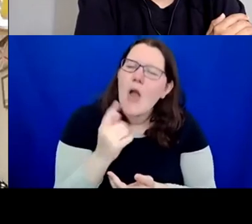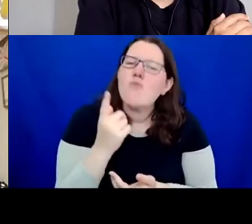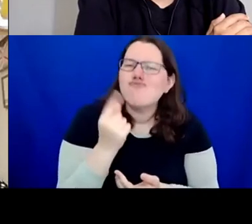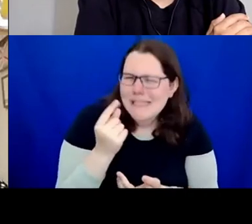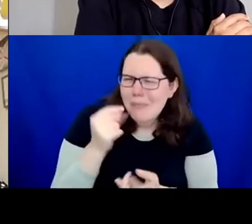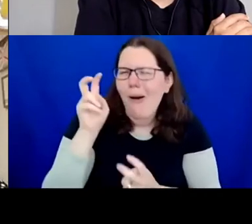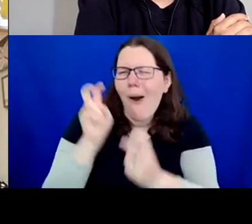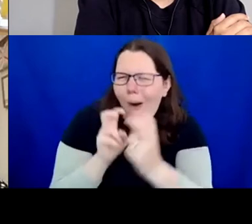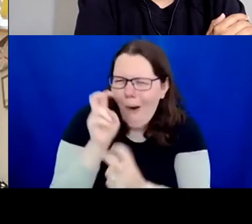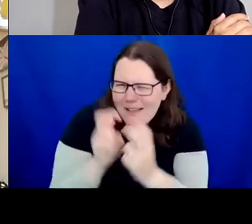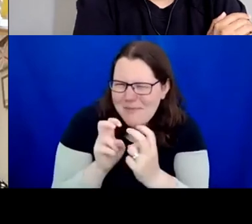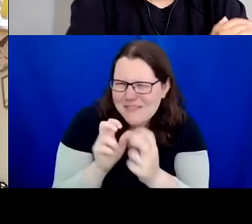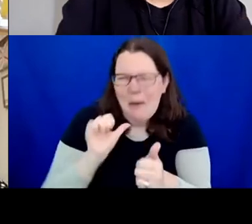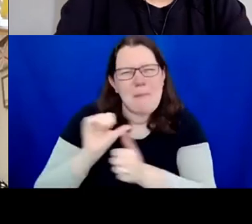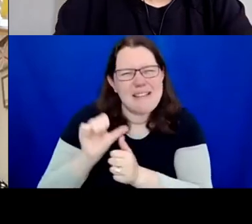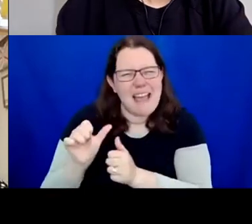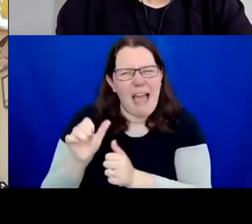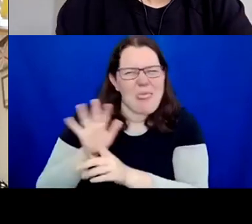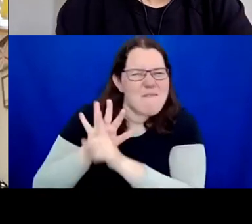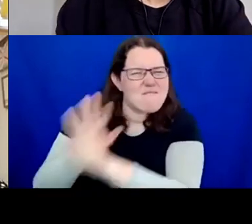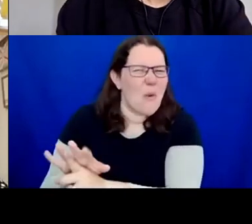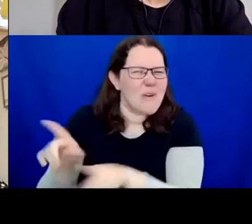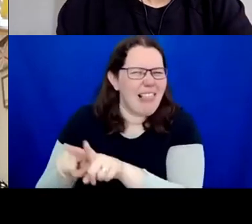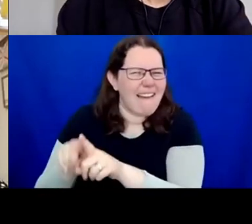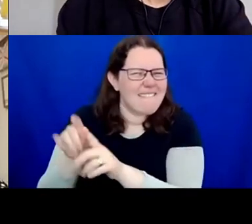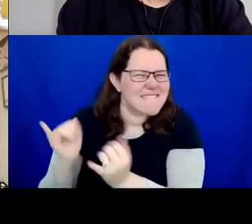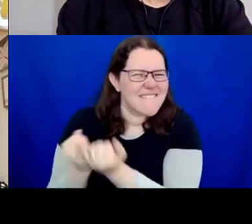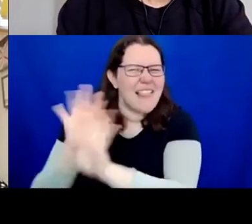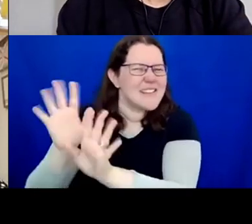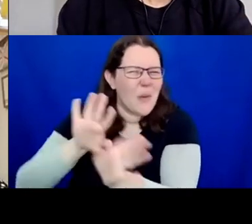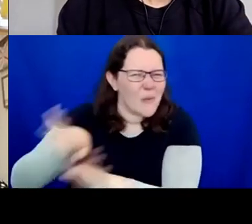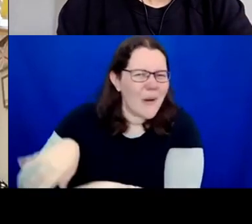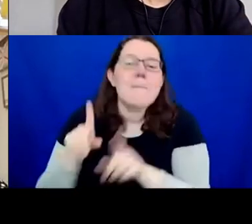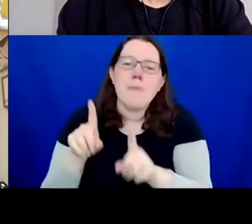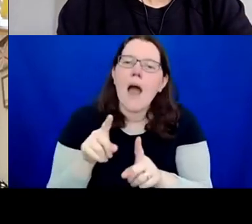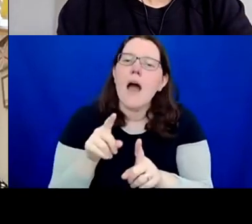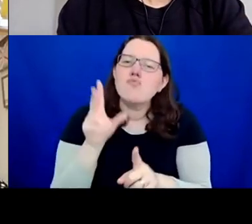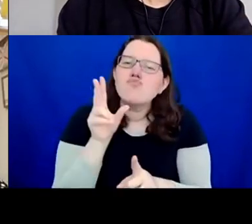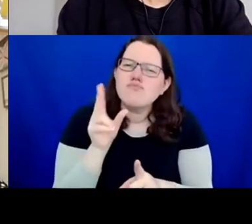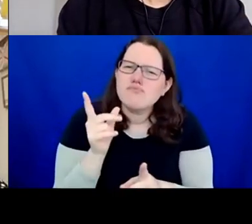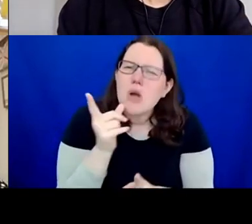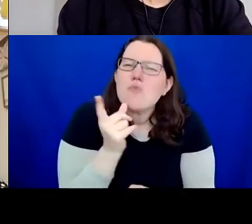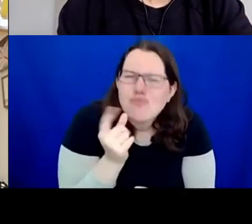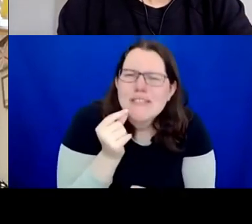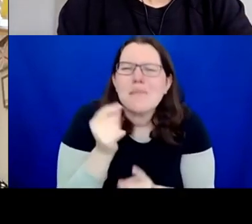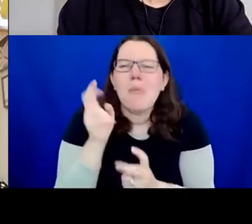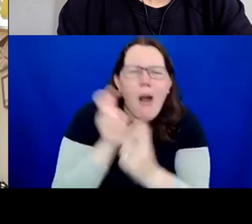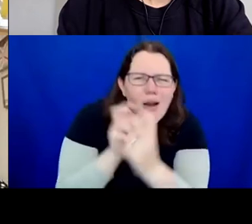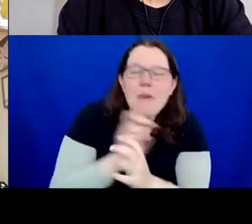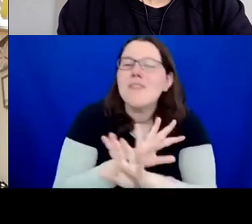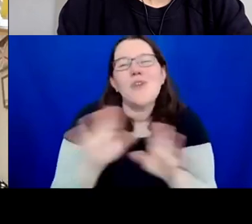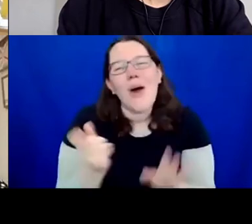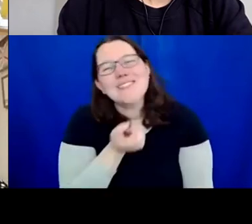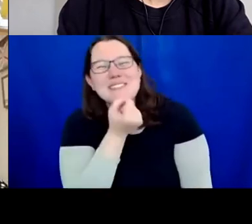so that's a little bit violent. I'm not meaning it that way, but I feel like it's not going to happen by smiles and